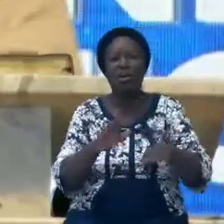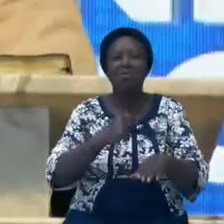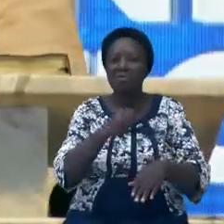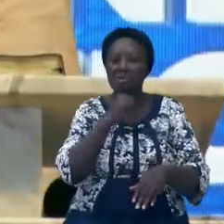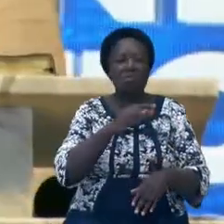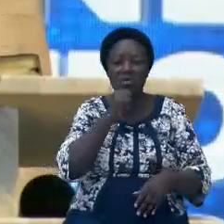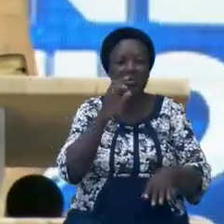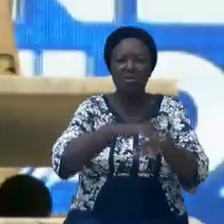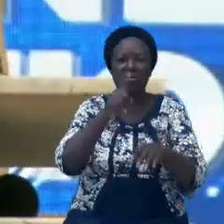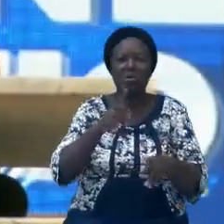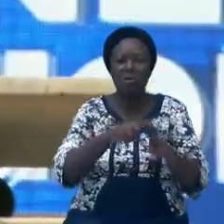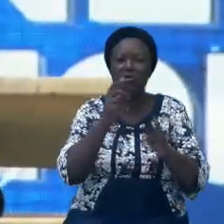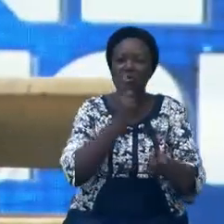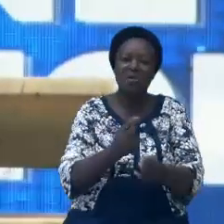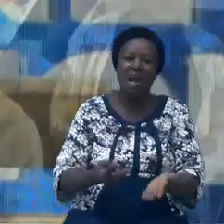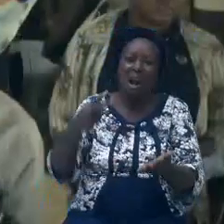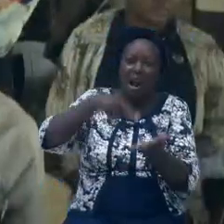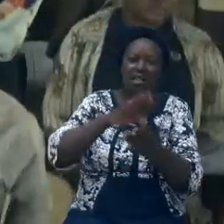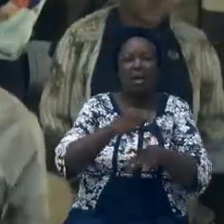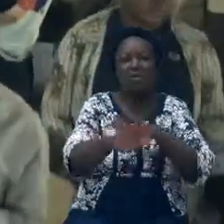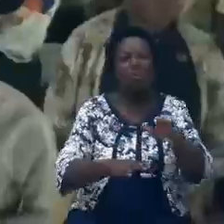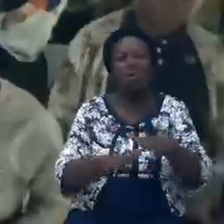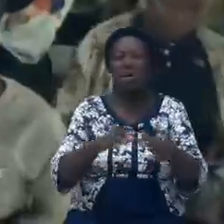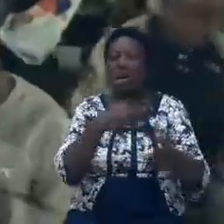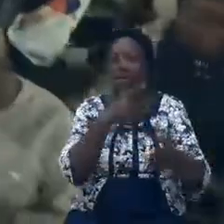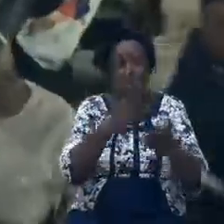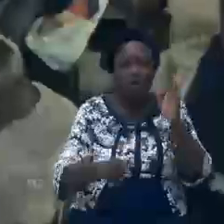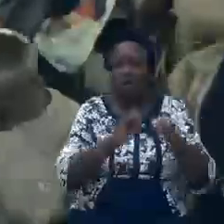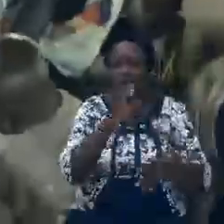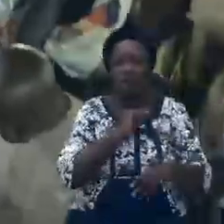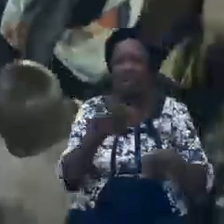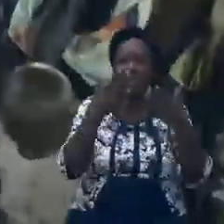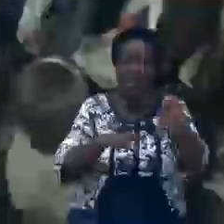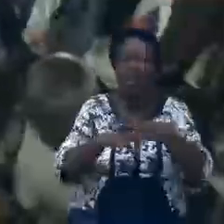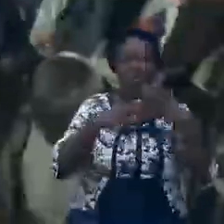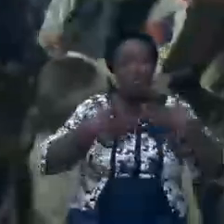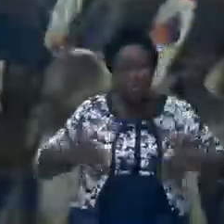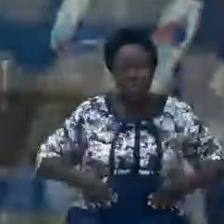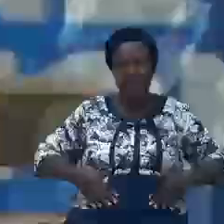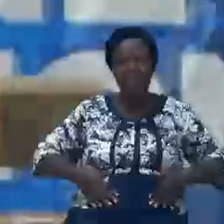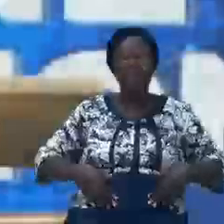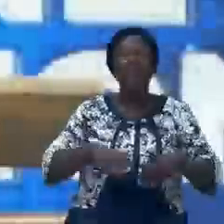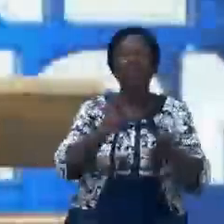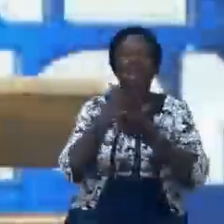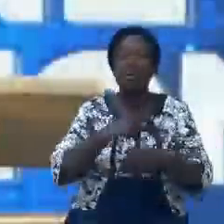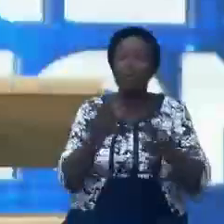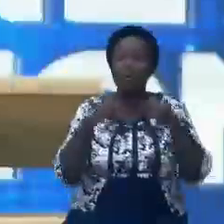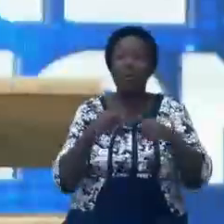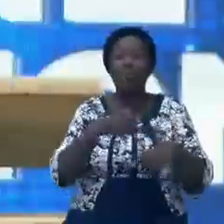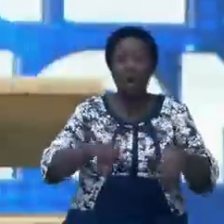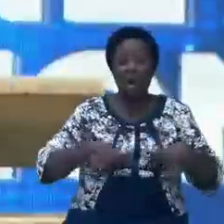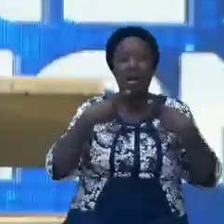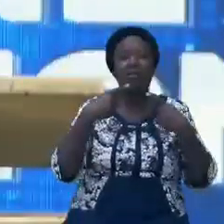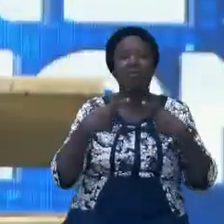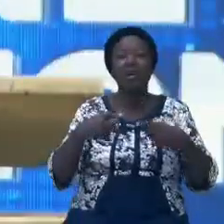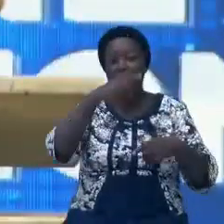you. You will rise up, you will walk. And whatever is dead in your body, that dead thing will